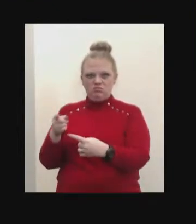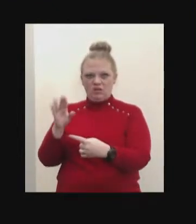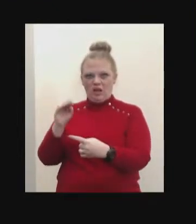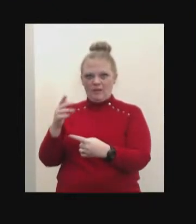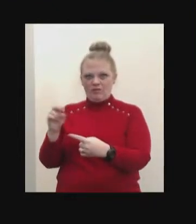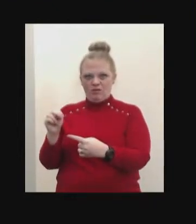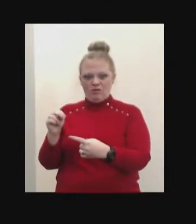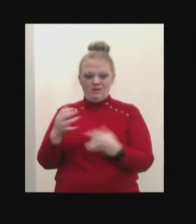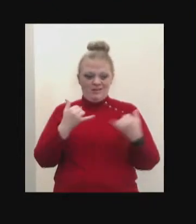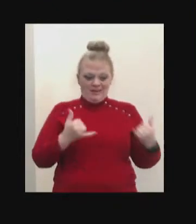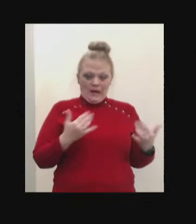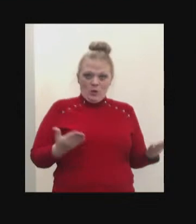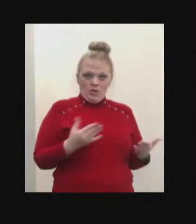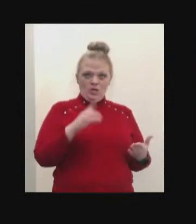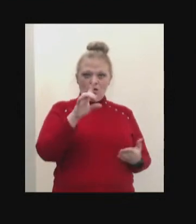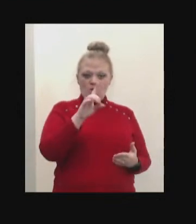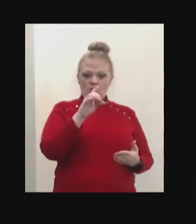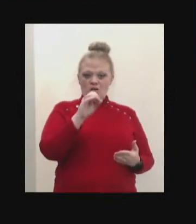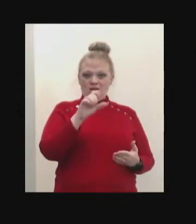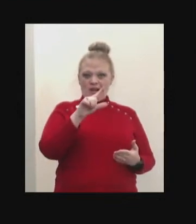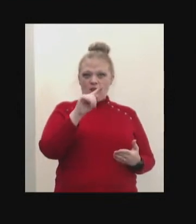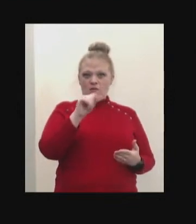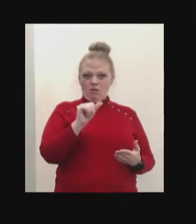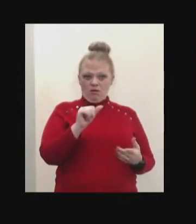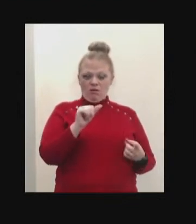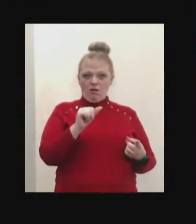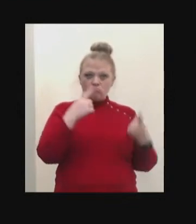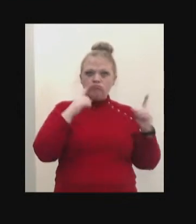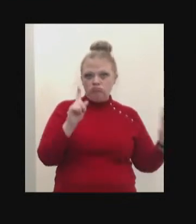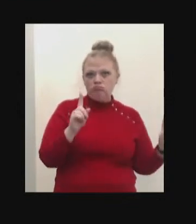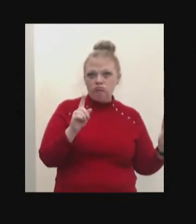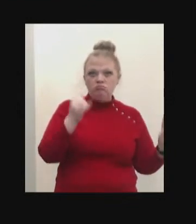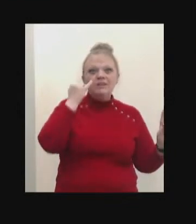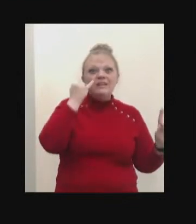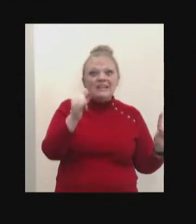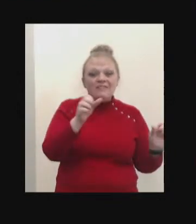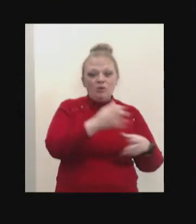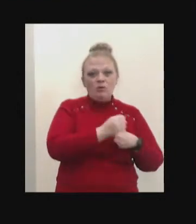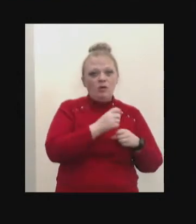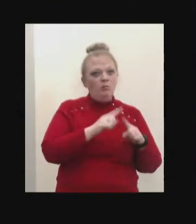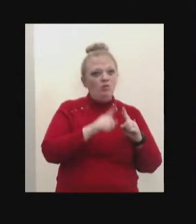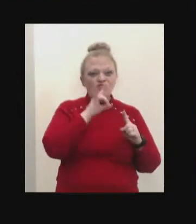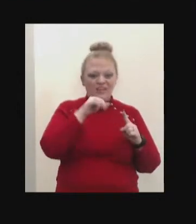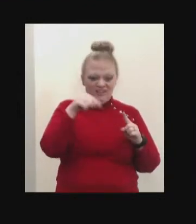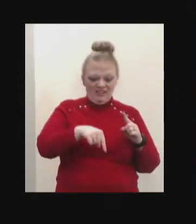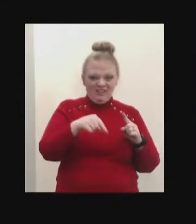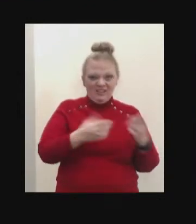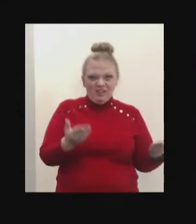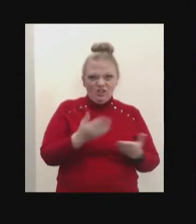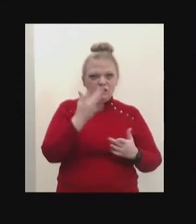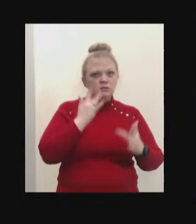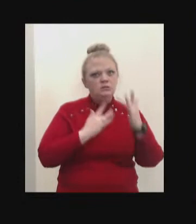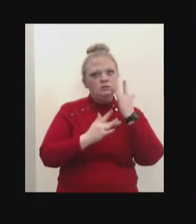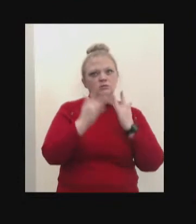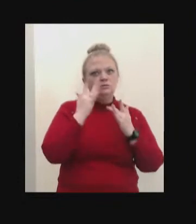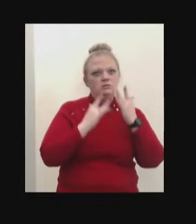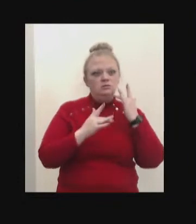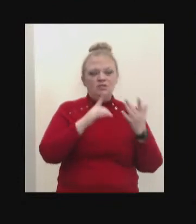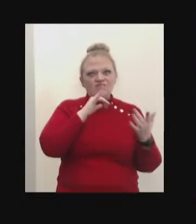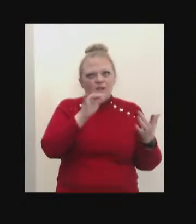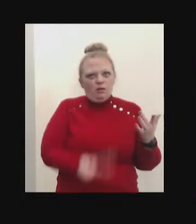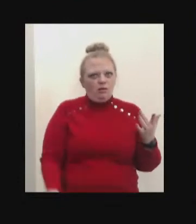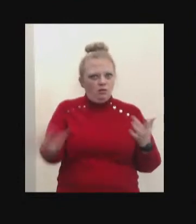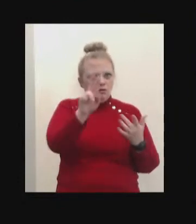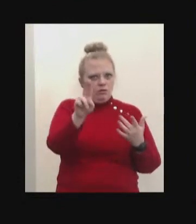so they work well if you can get it. They are in very short supply here in Western New York and throughout the United States. So